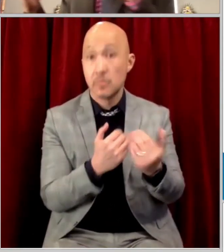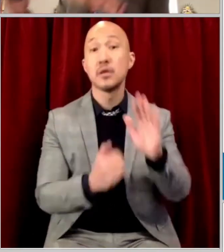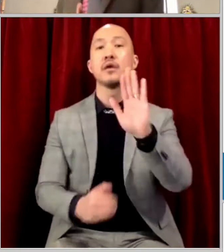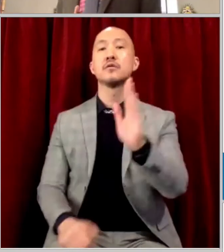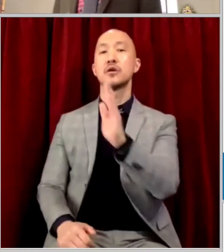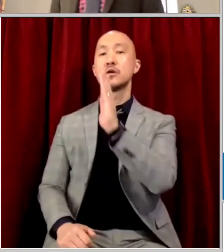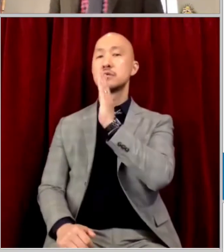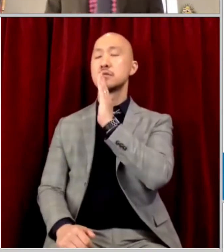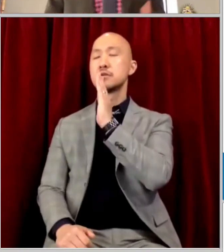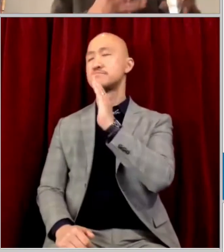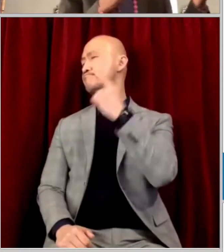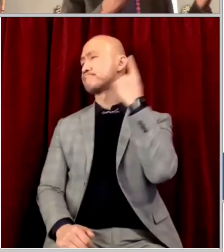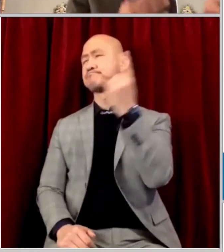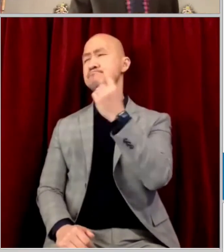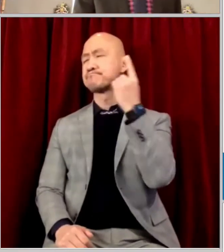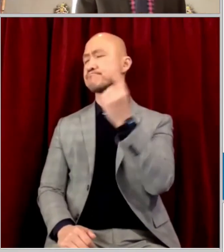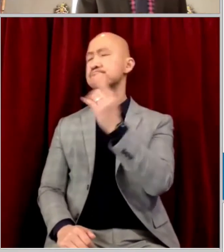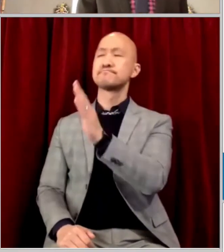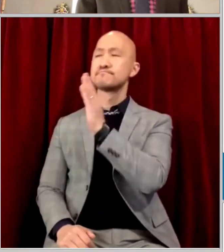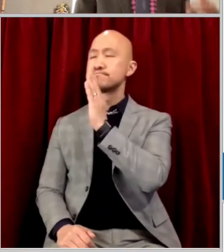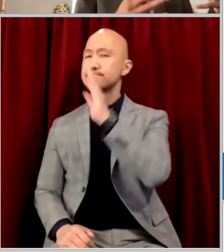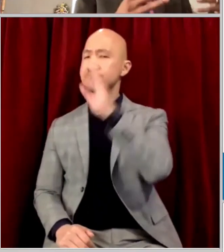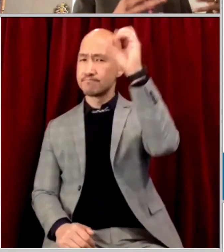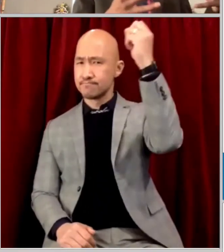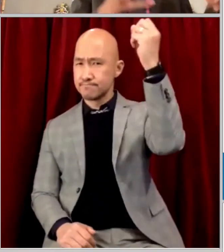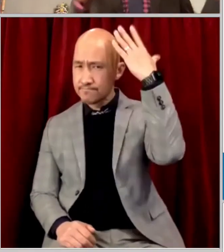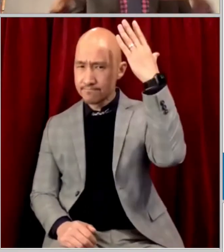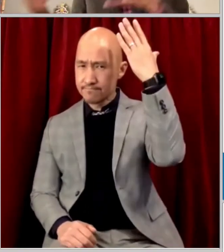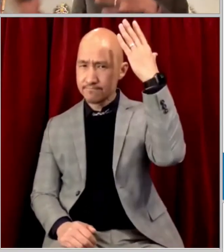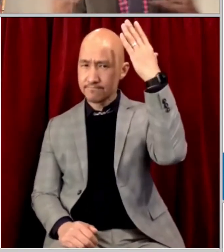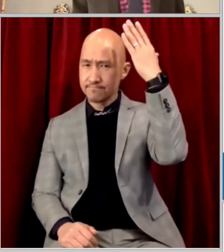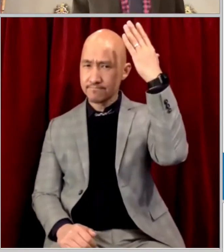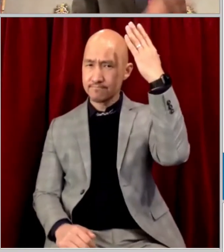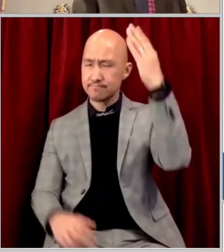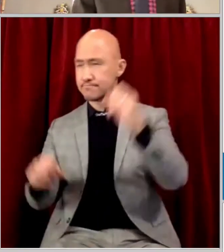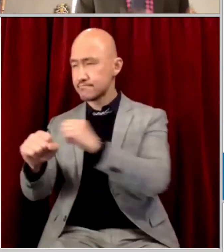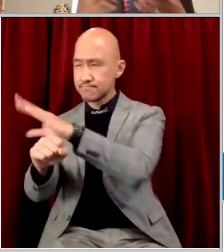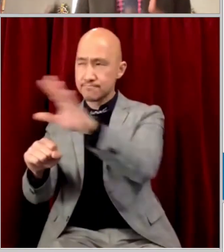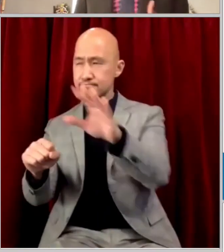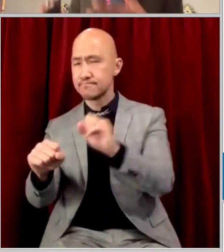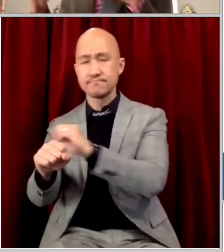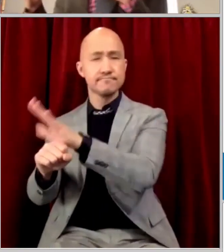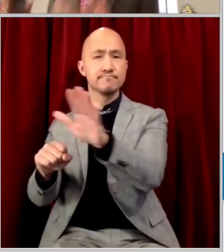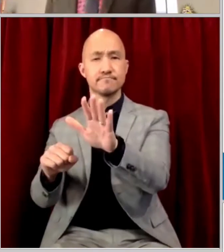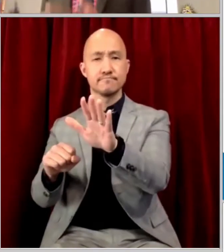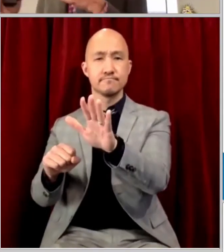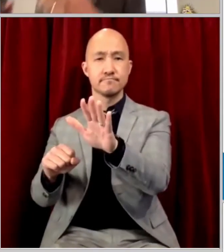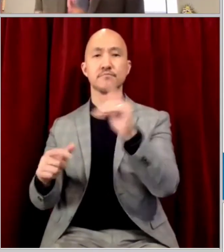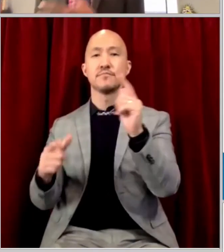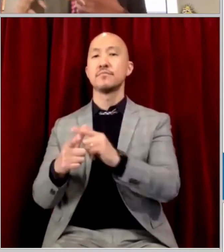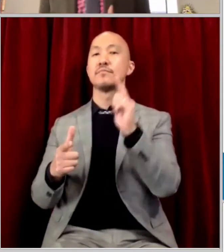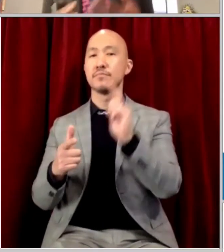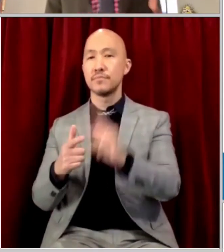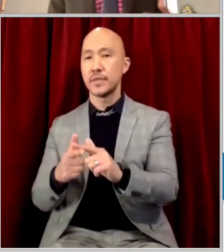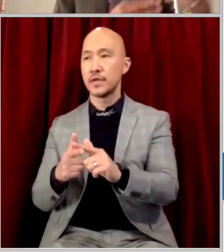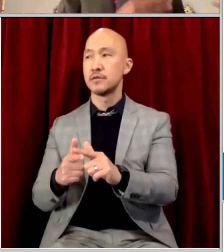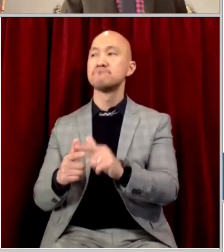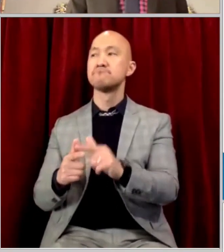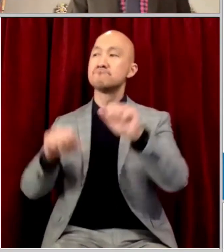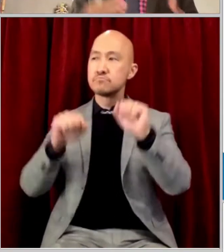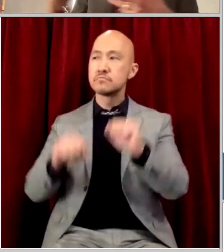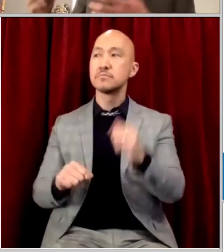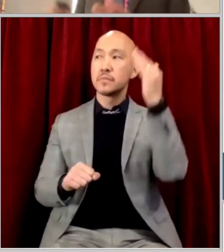speech always be seasoned with grace. Always be with grace, seasoned with salt, that you may know how you